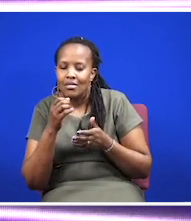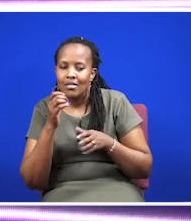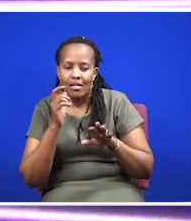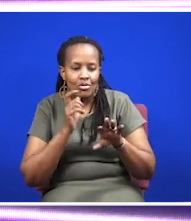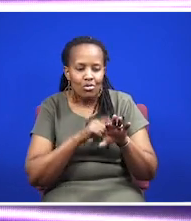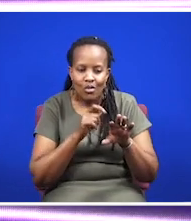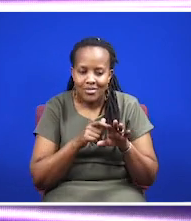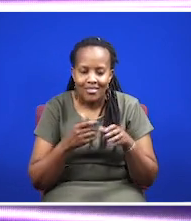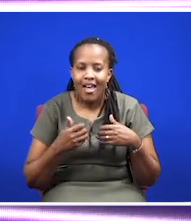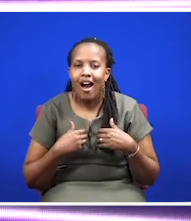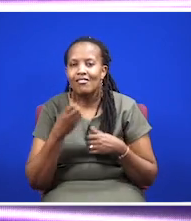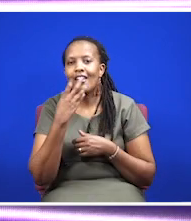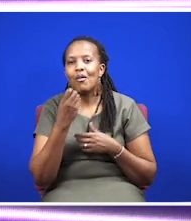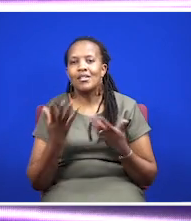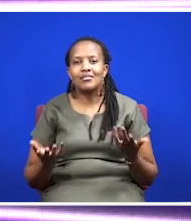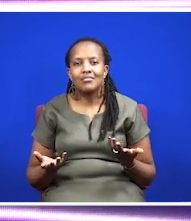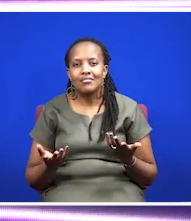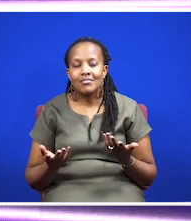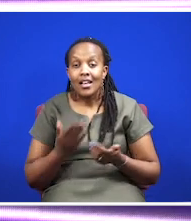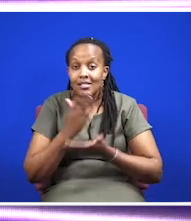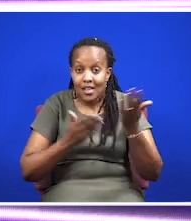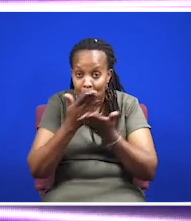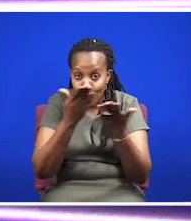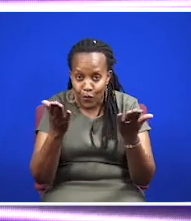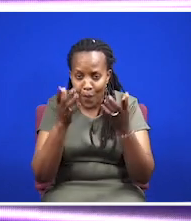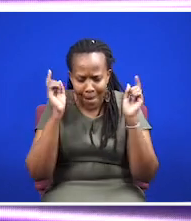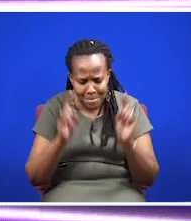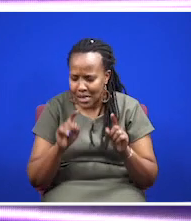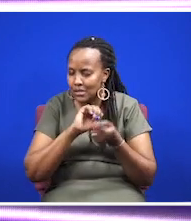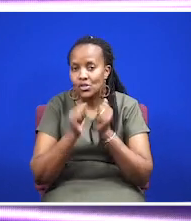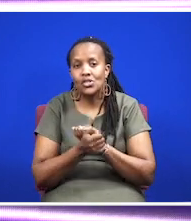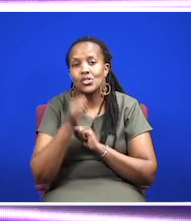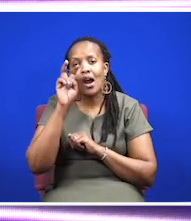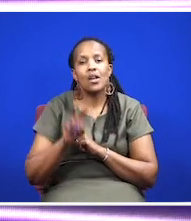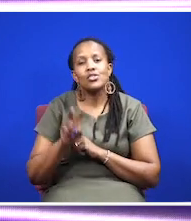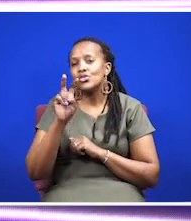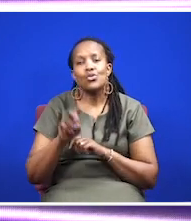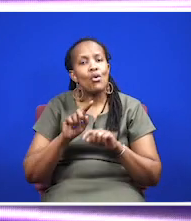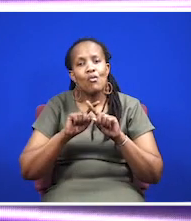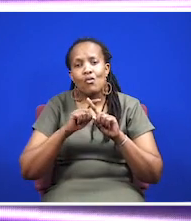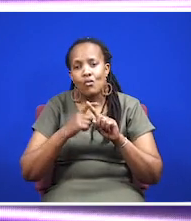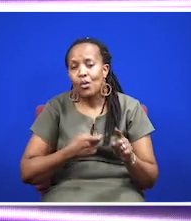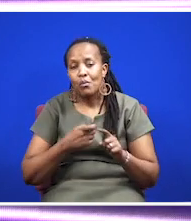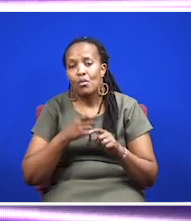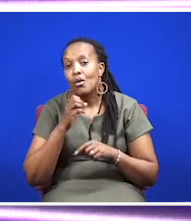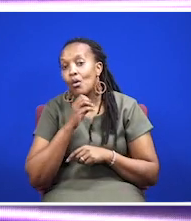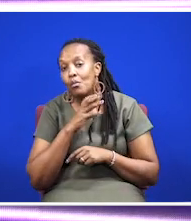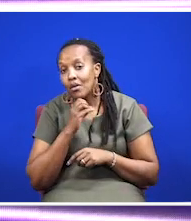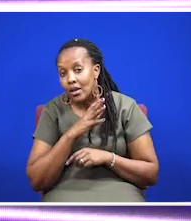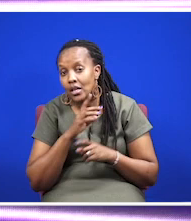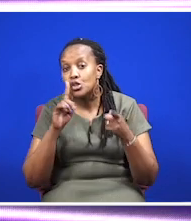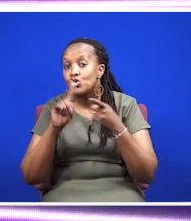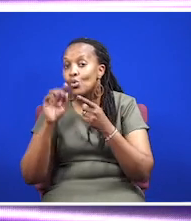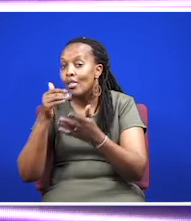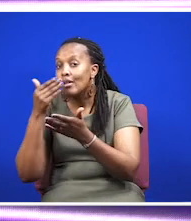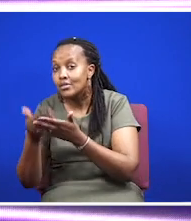God's word, that there are some of us that need to change the attitude from that of complaining to that of thanksgiving, and to